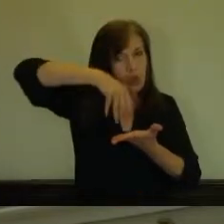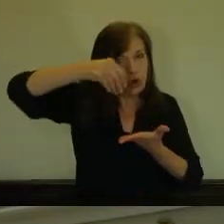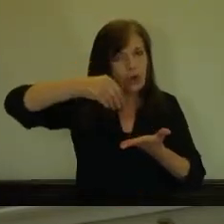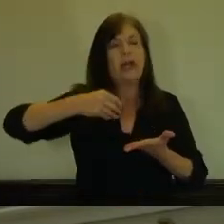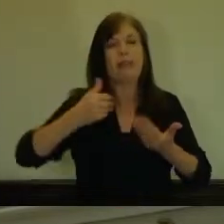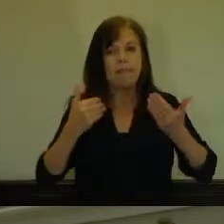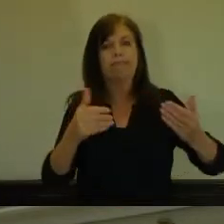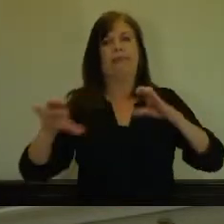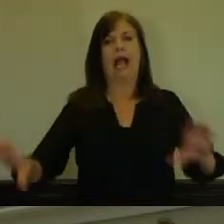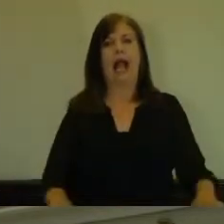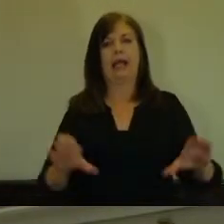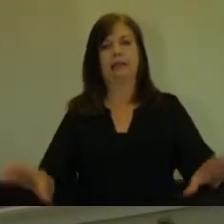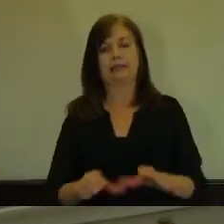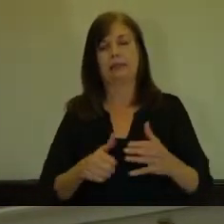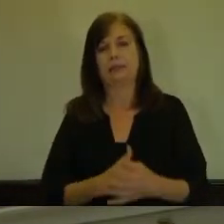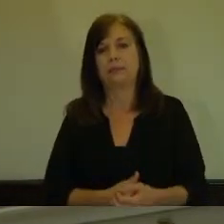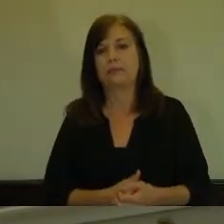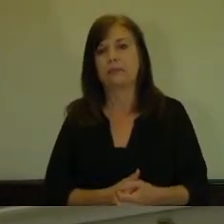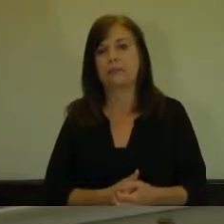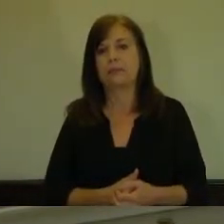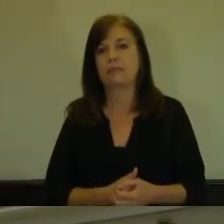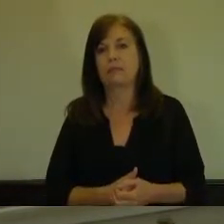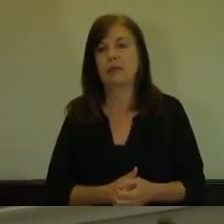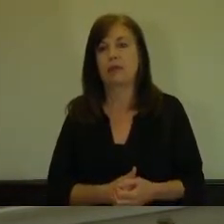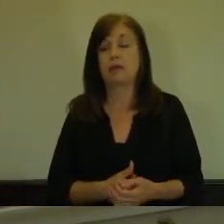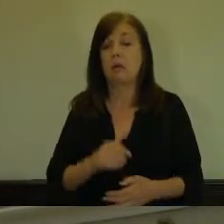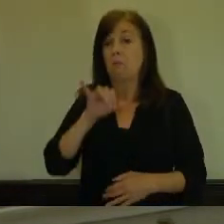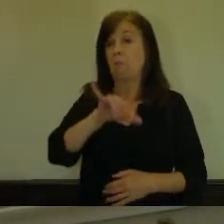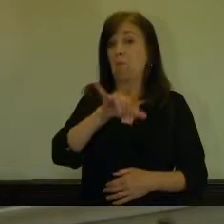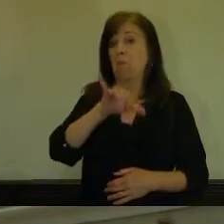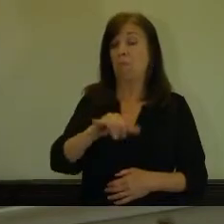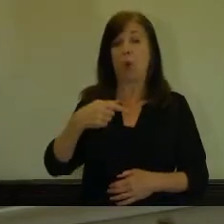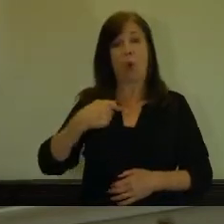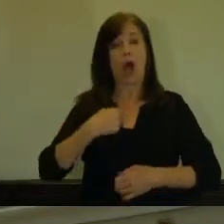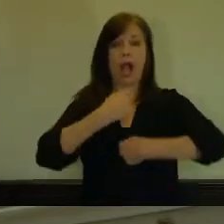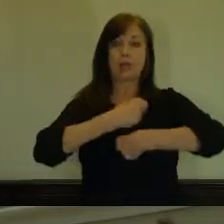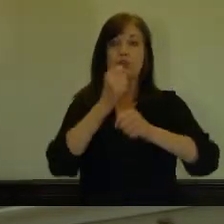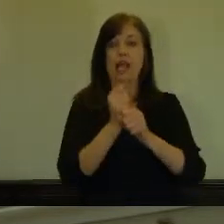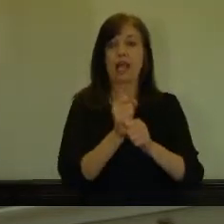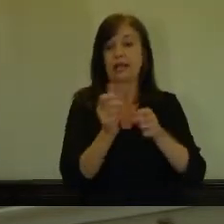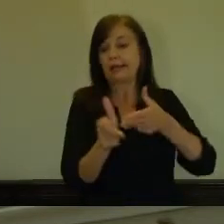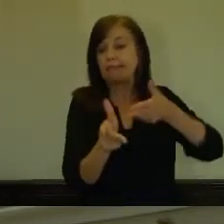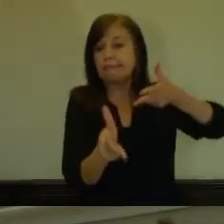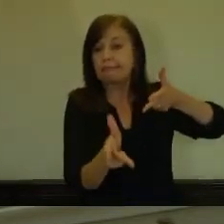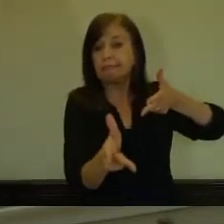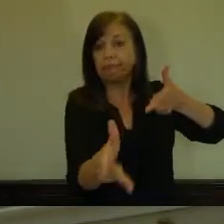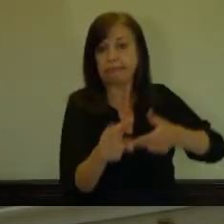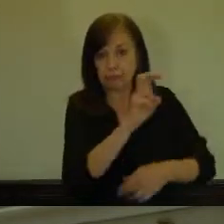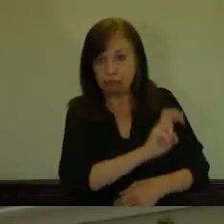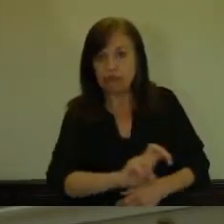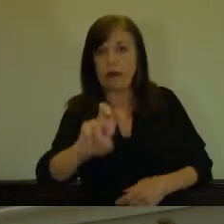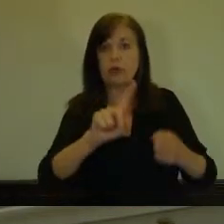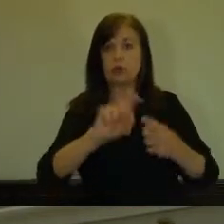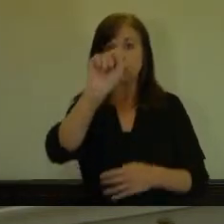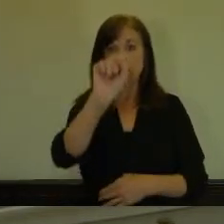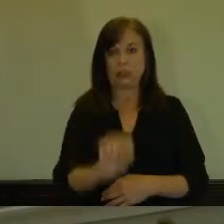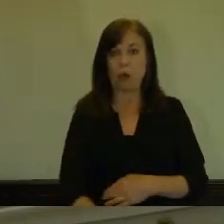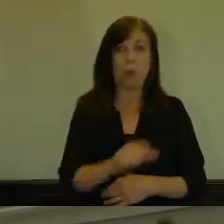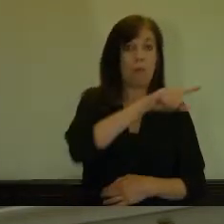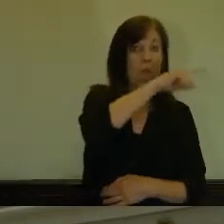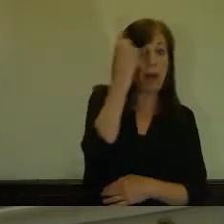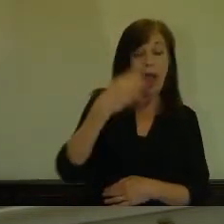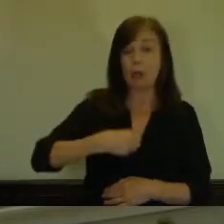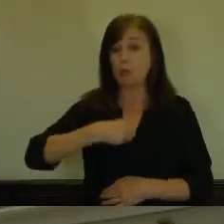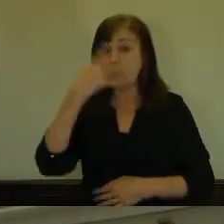and act. And so we created a Race Convoy South, where we took black and white